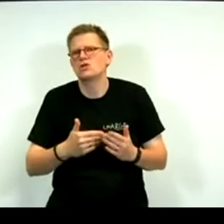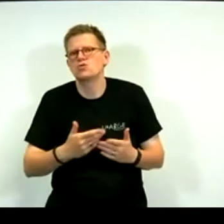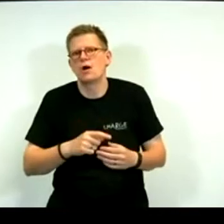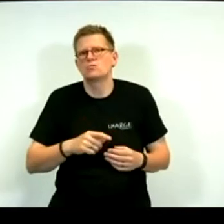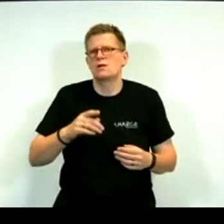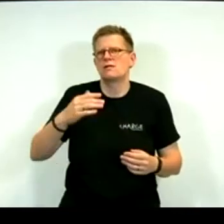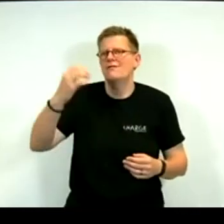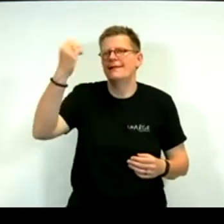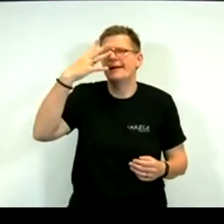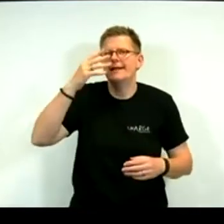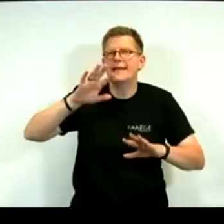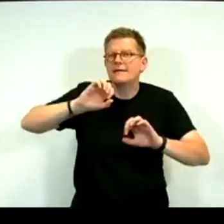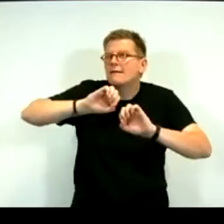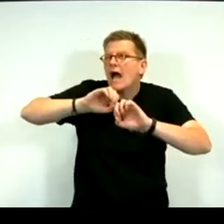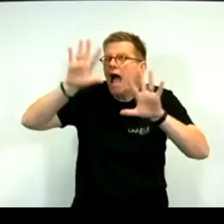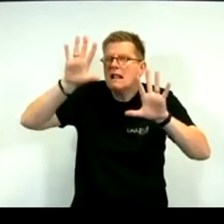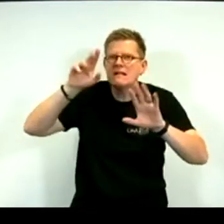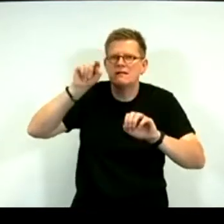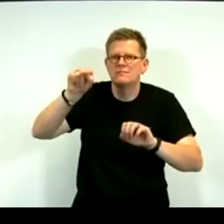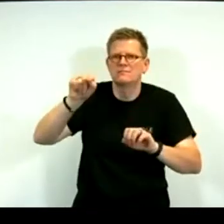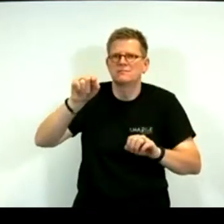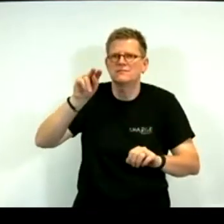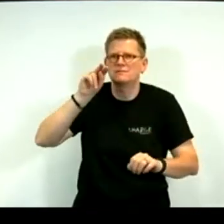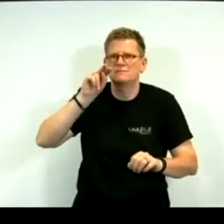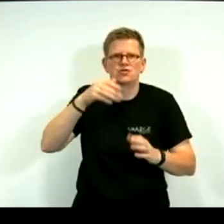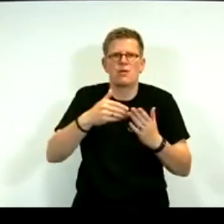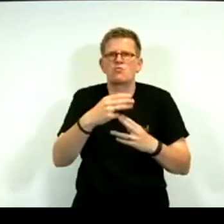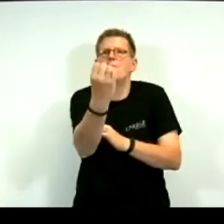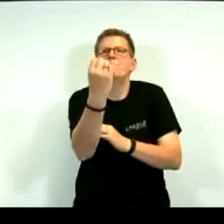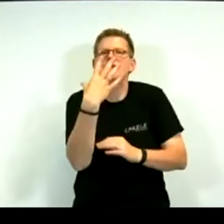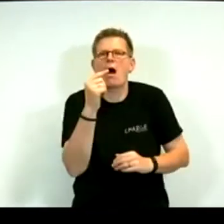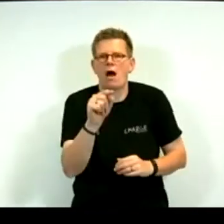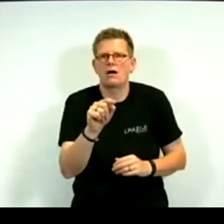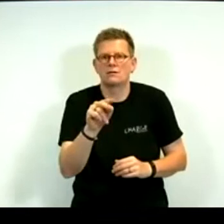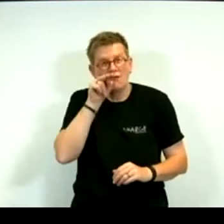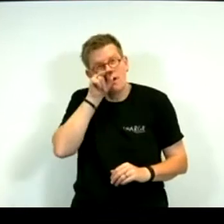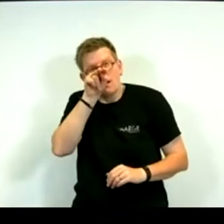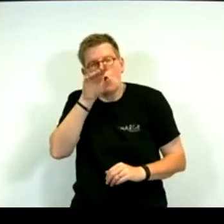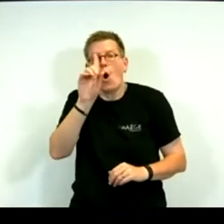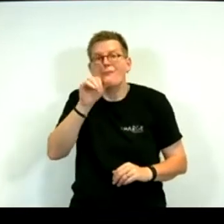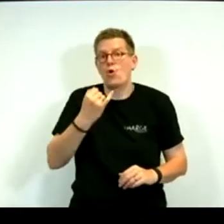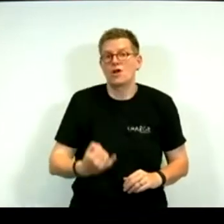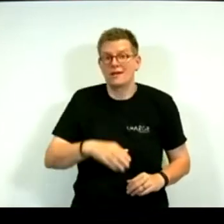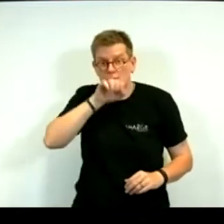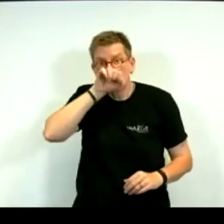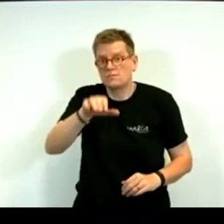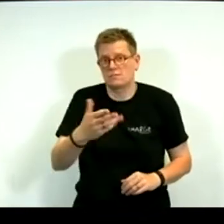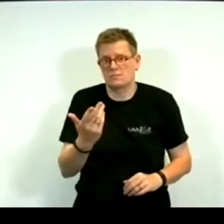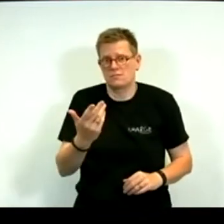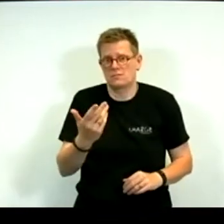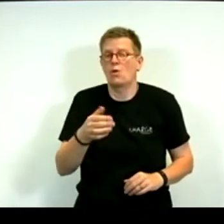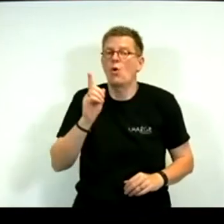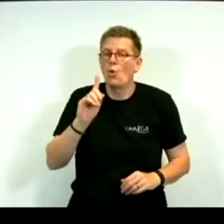retinal coloboma from looking closely into a bright light if the kid likes doing it, for example, into a beamer?